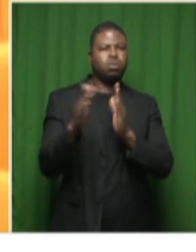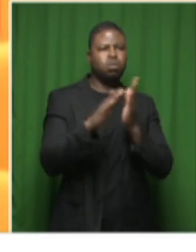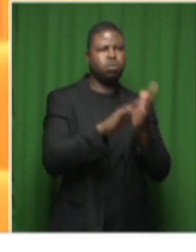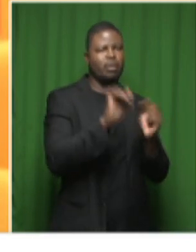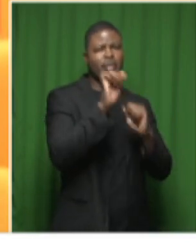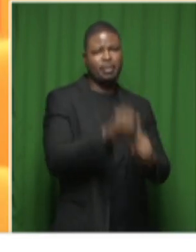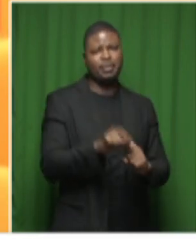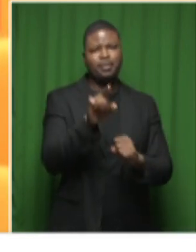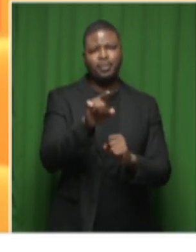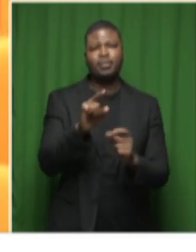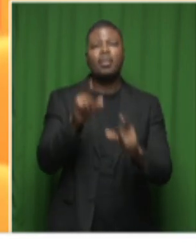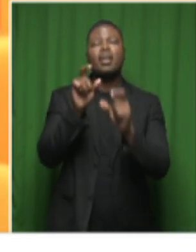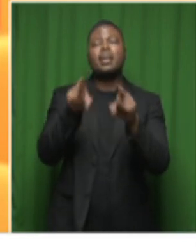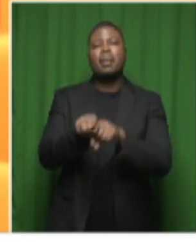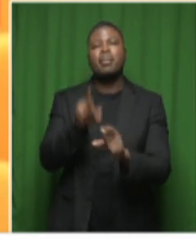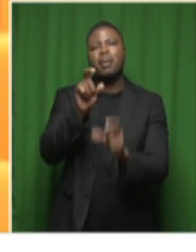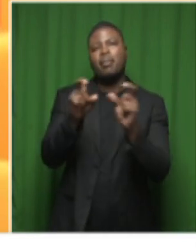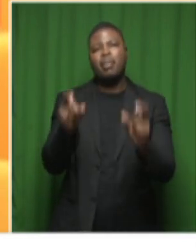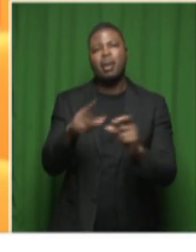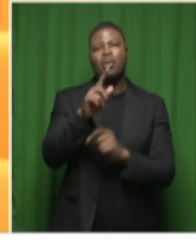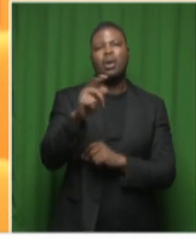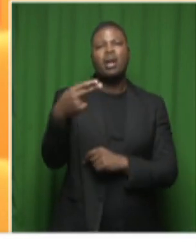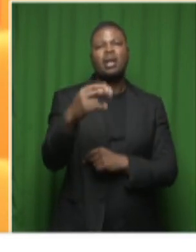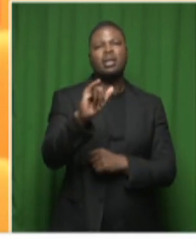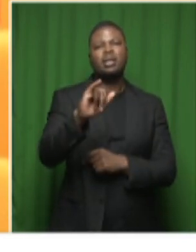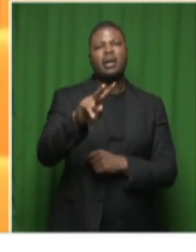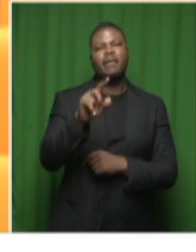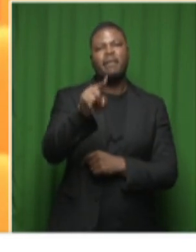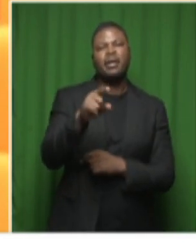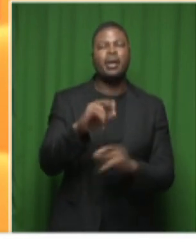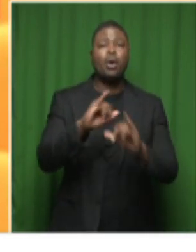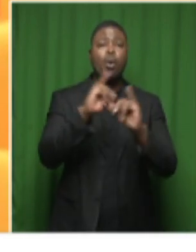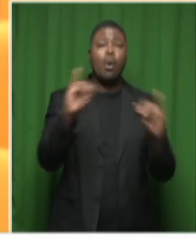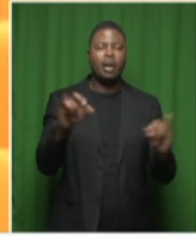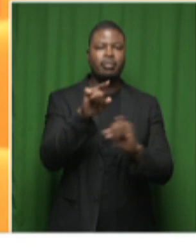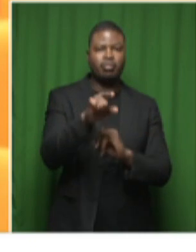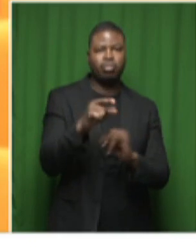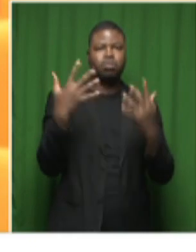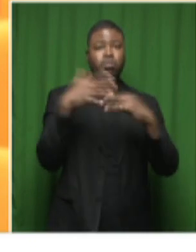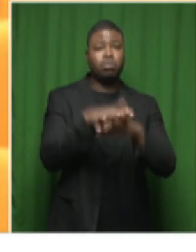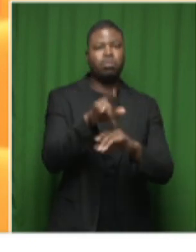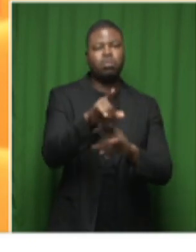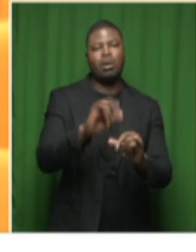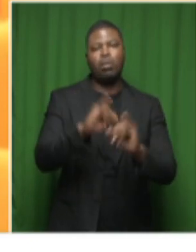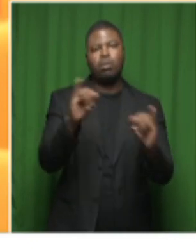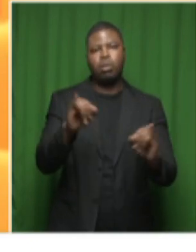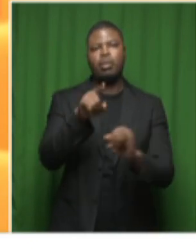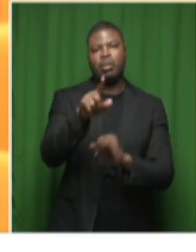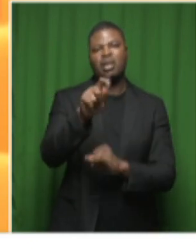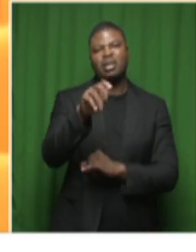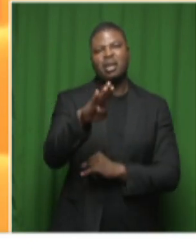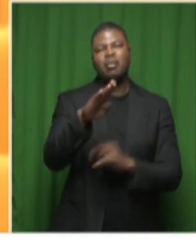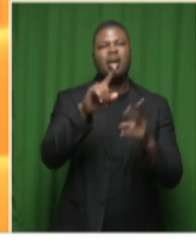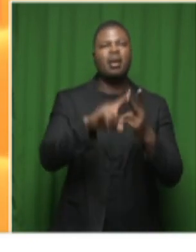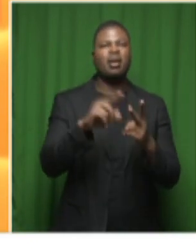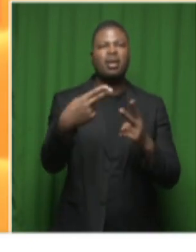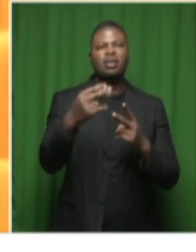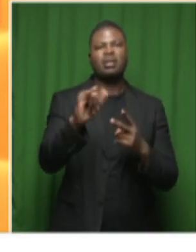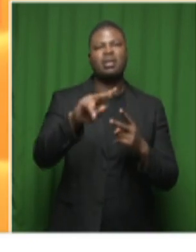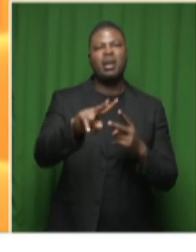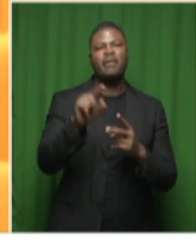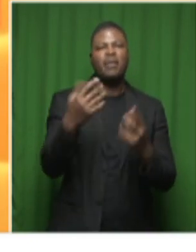of deaths in people with HIV, which is quite critical for a country like ours, where we're battling a co-infection TB and HIV rate of